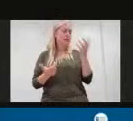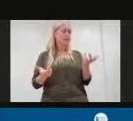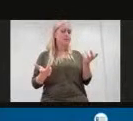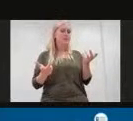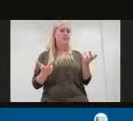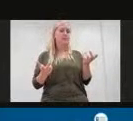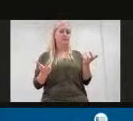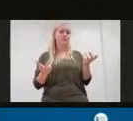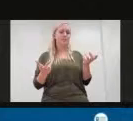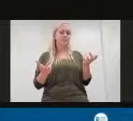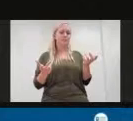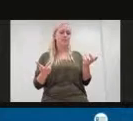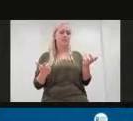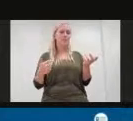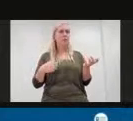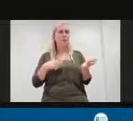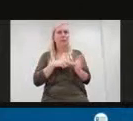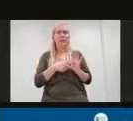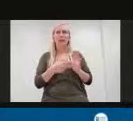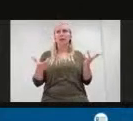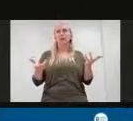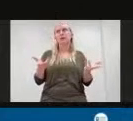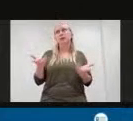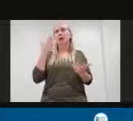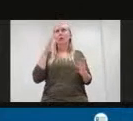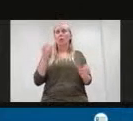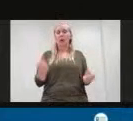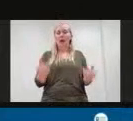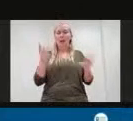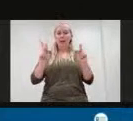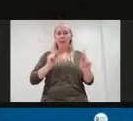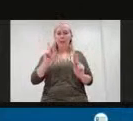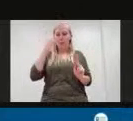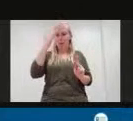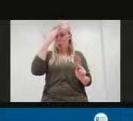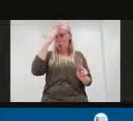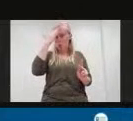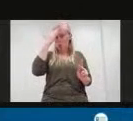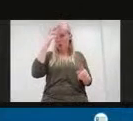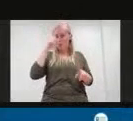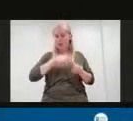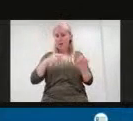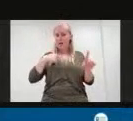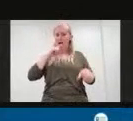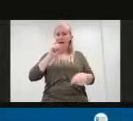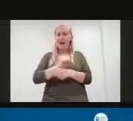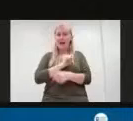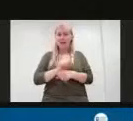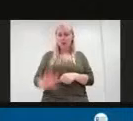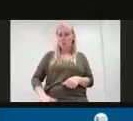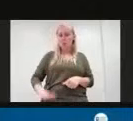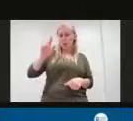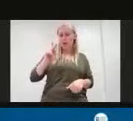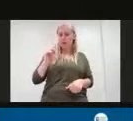So, I don't know how many people know this, but I actually grew up in